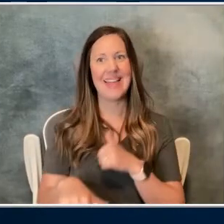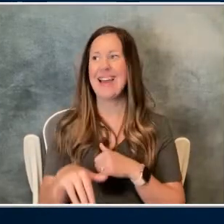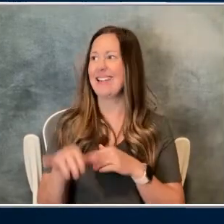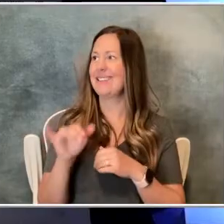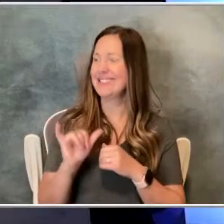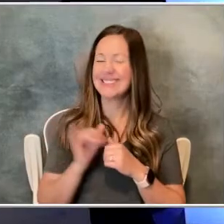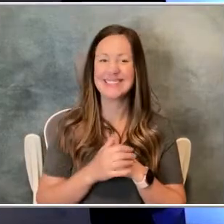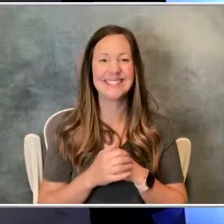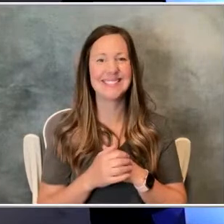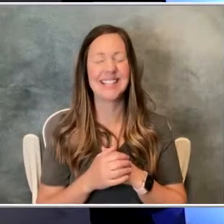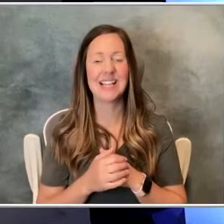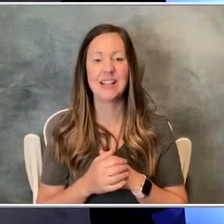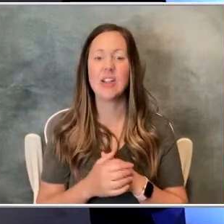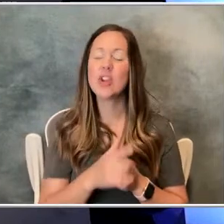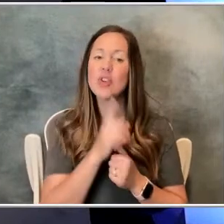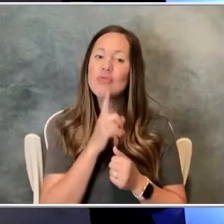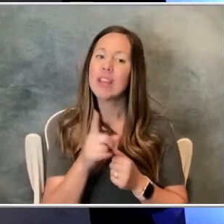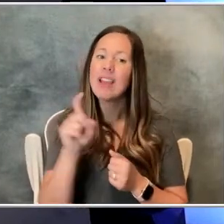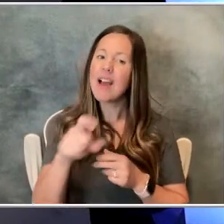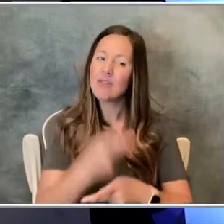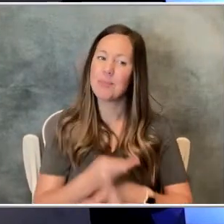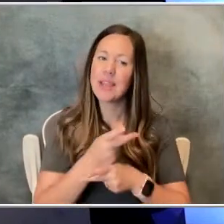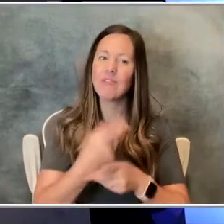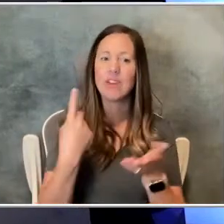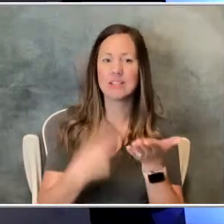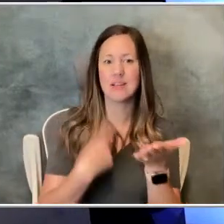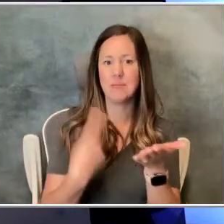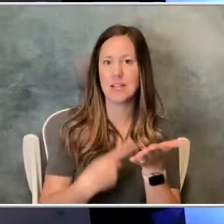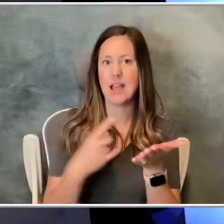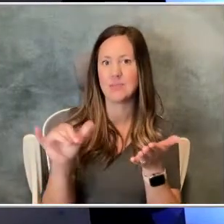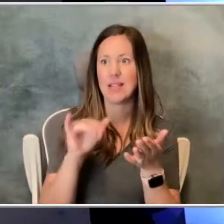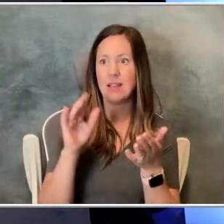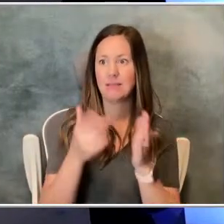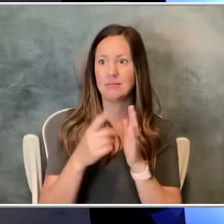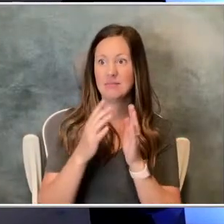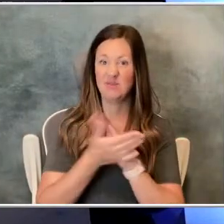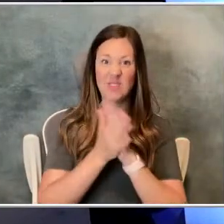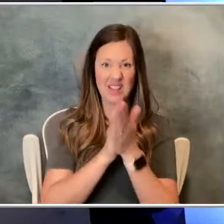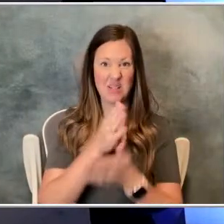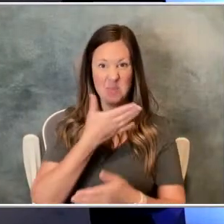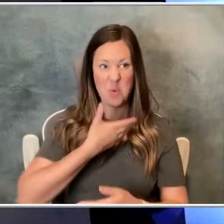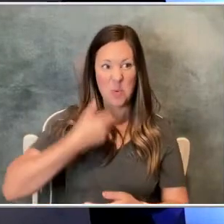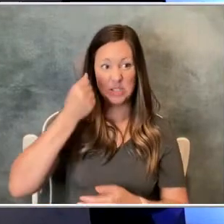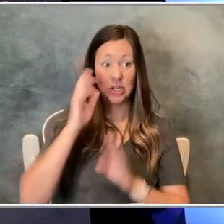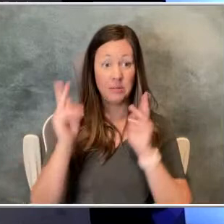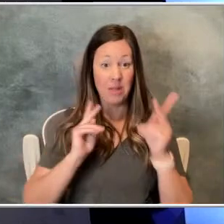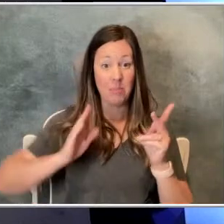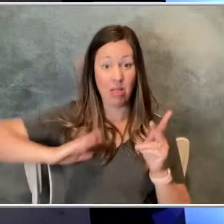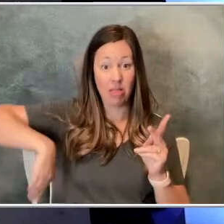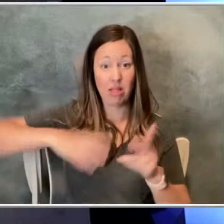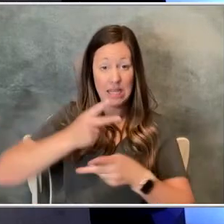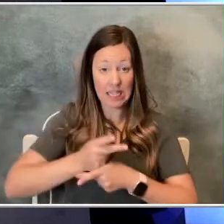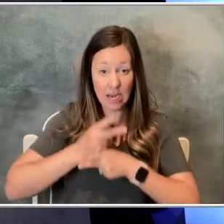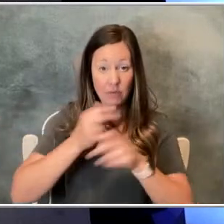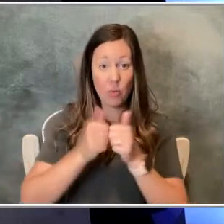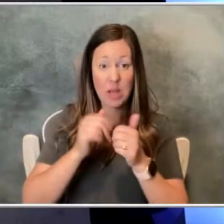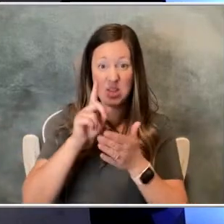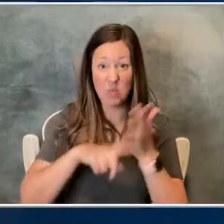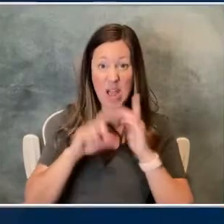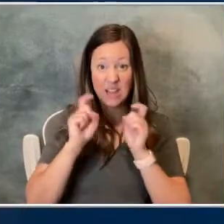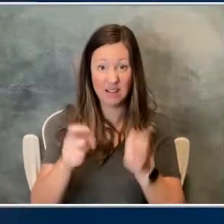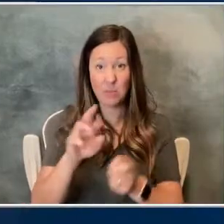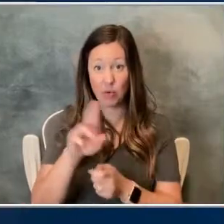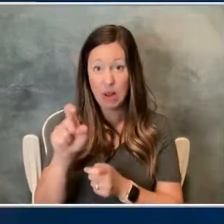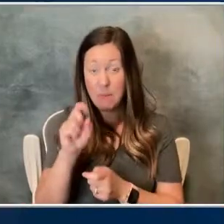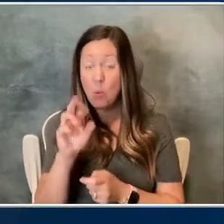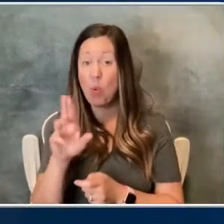is, I think we have to be careful because sometimes, especially as we get older, if people haven't been careful on what they're prescribing us or the dose, the